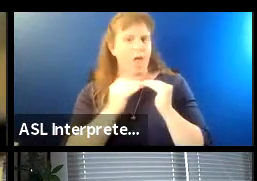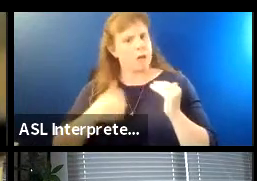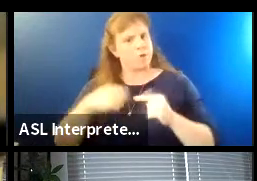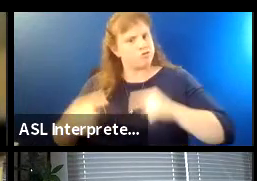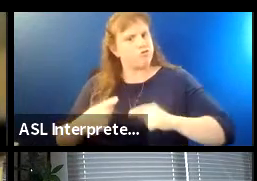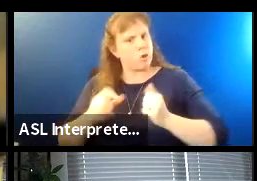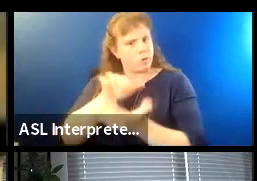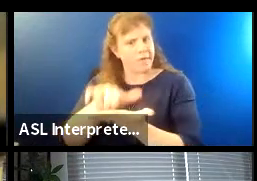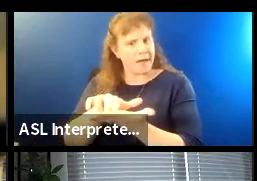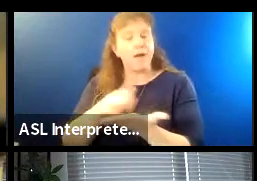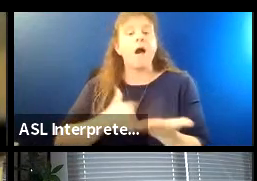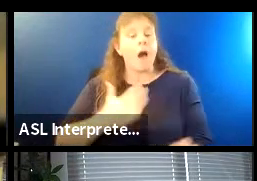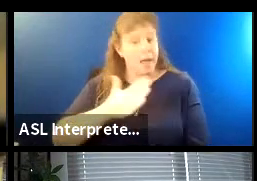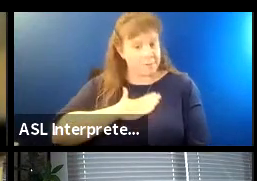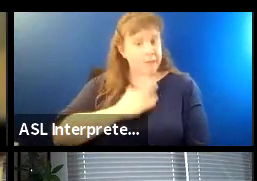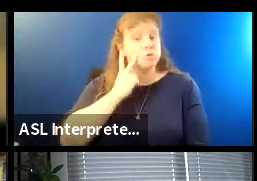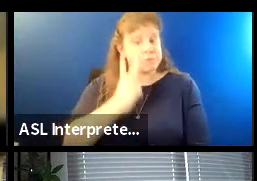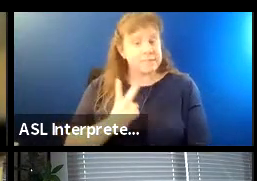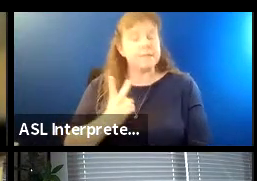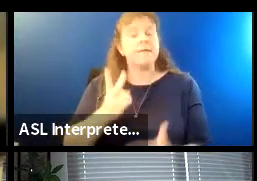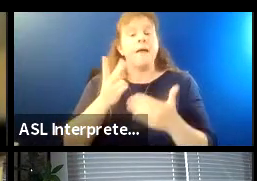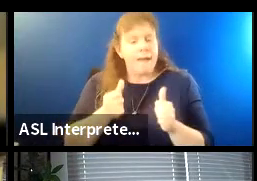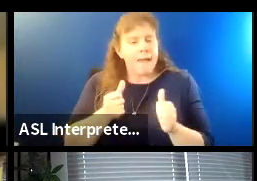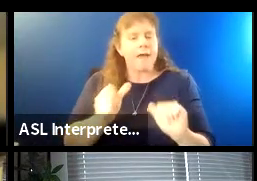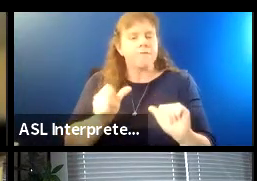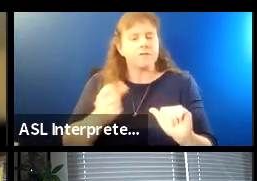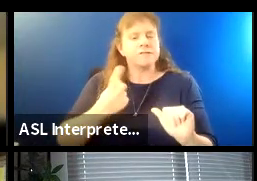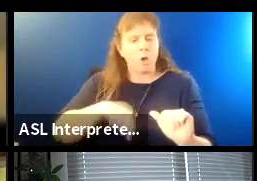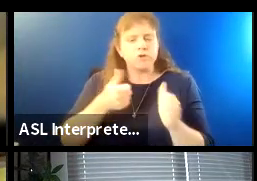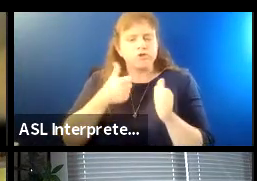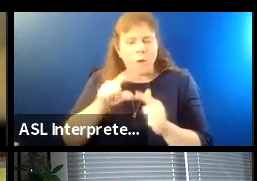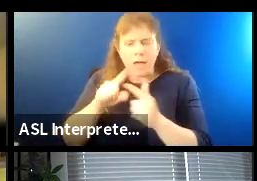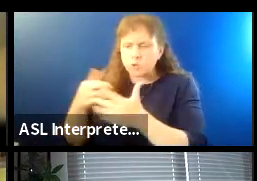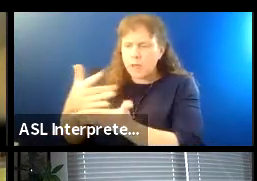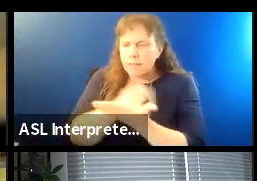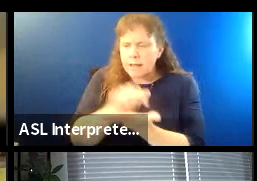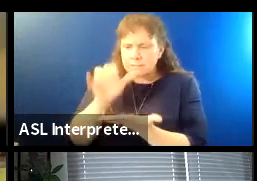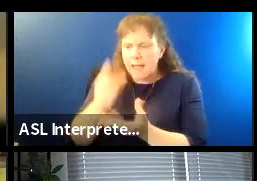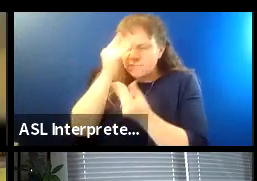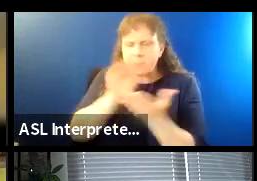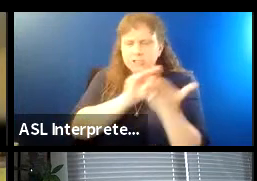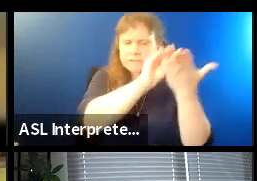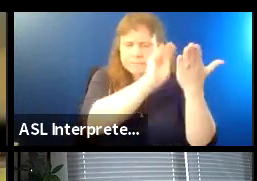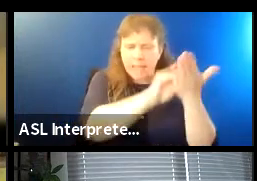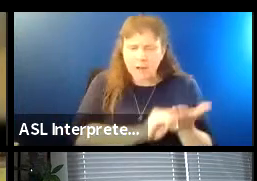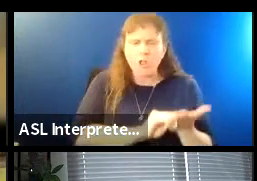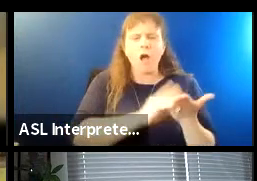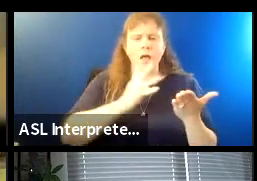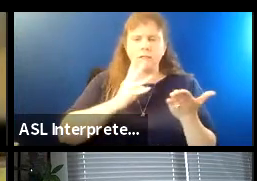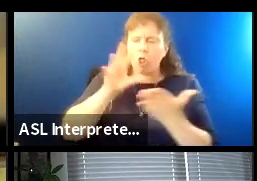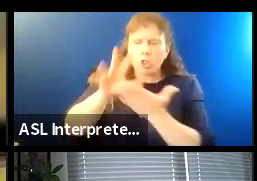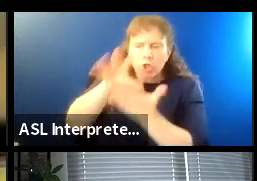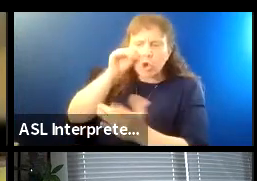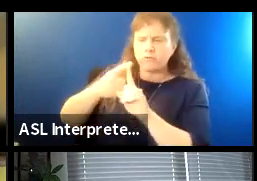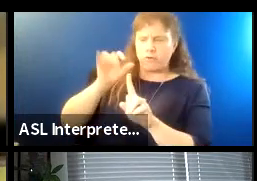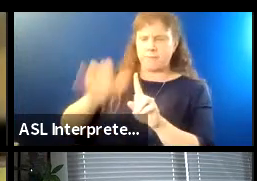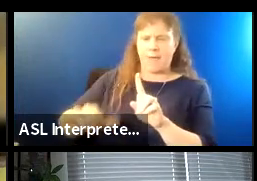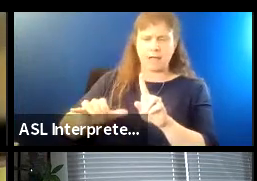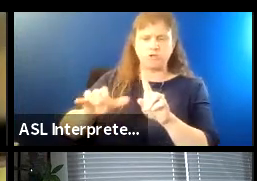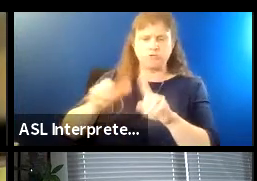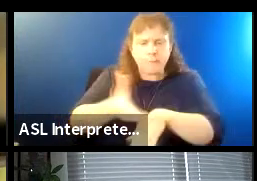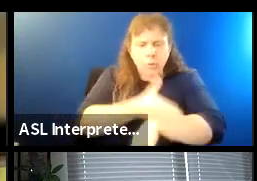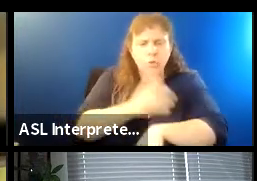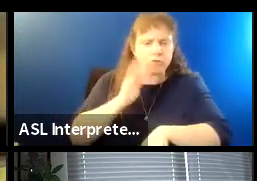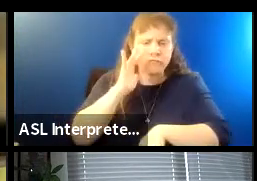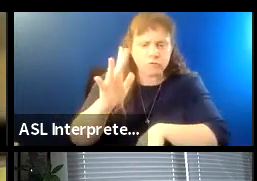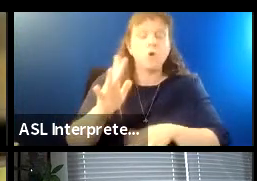made to try to reflect and catalog the lessons learned with this very significant initiative. And hopefully we'll be able to continue to